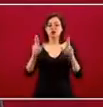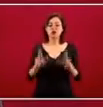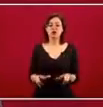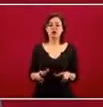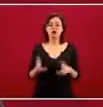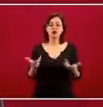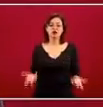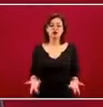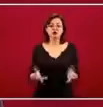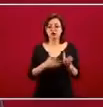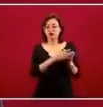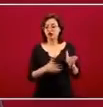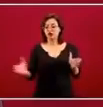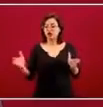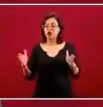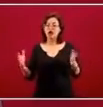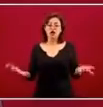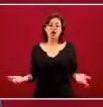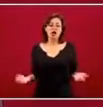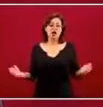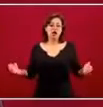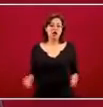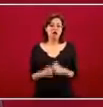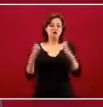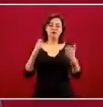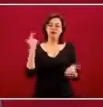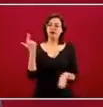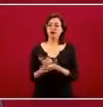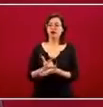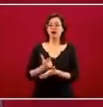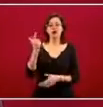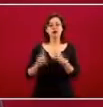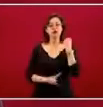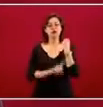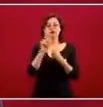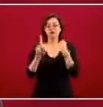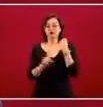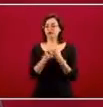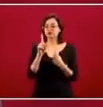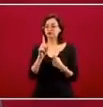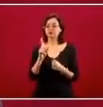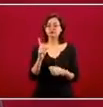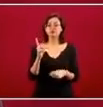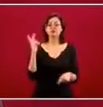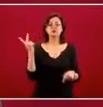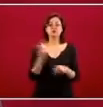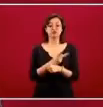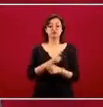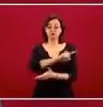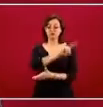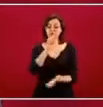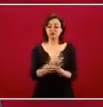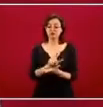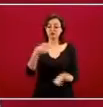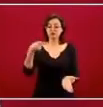adopt the relevant measures in tourist places, including beaches.